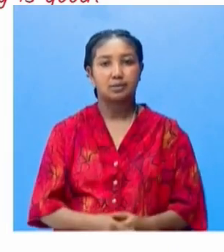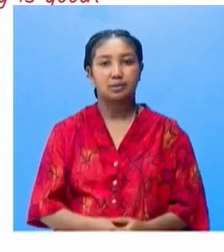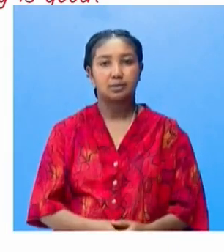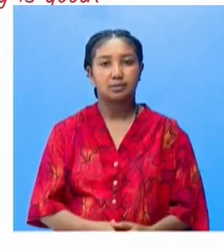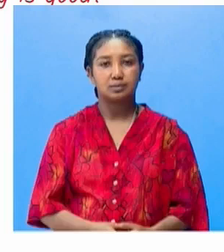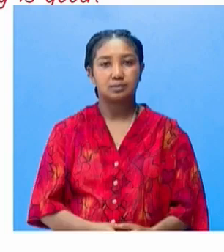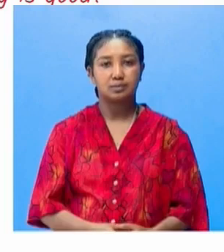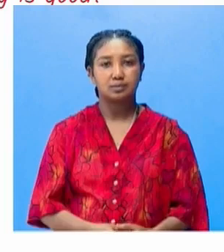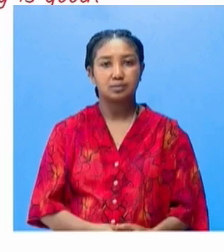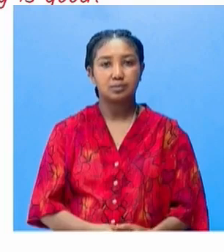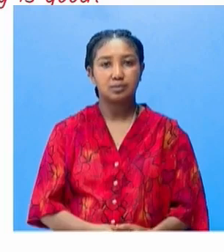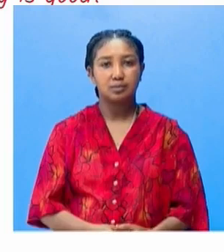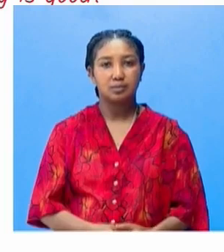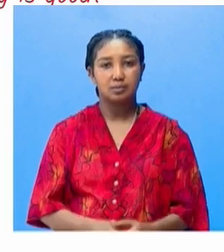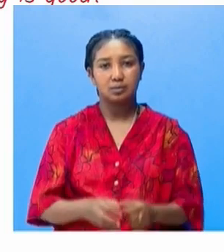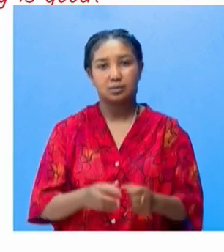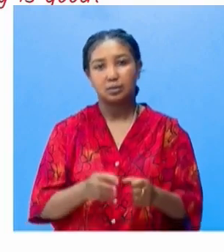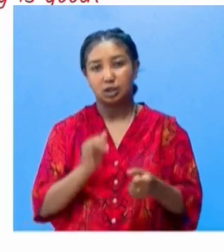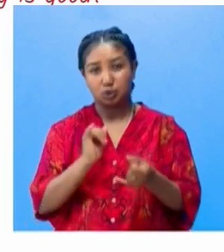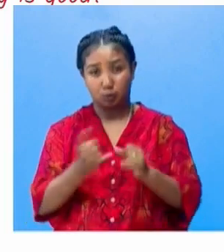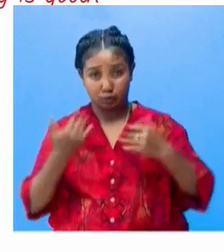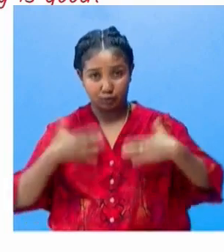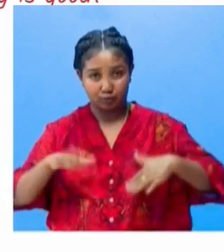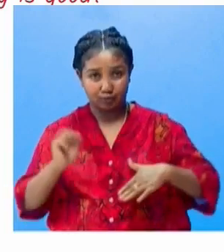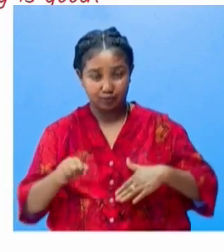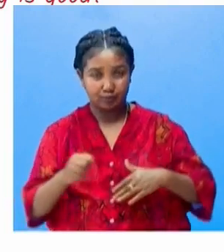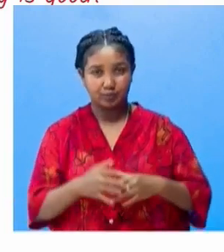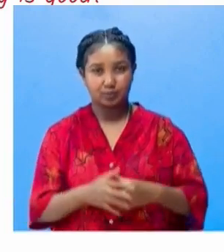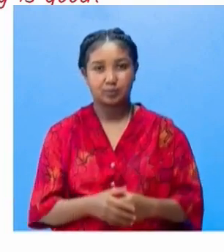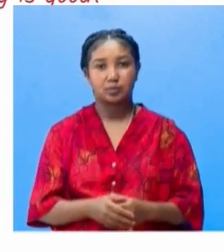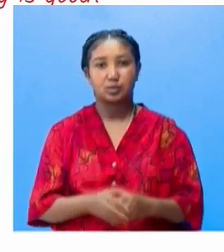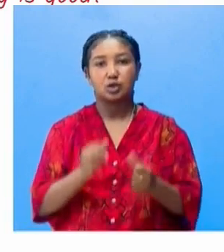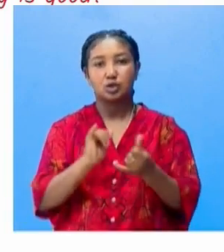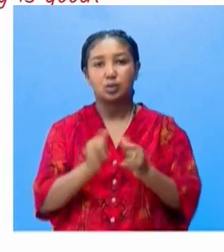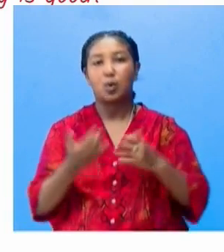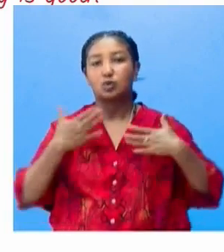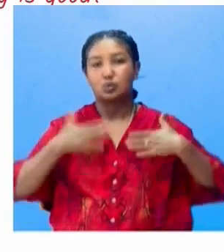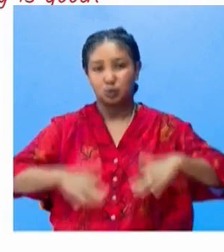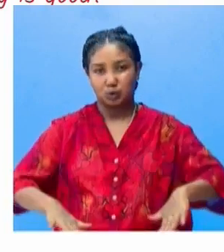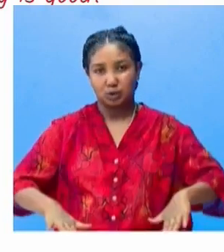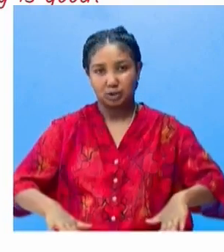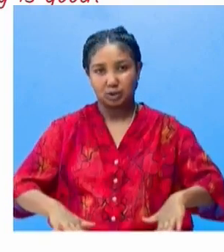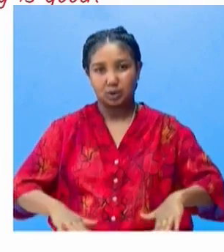since it's all about a sports suit, yeah? To wear a sports suit